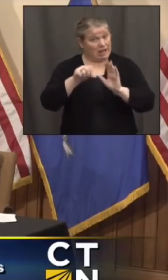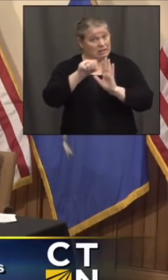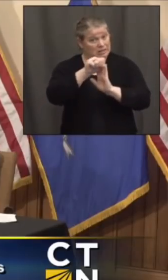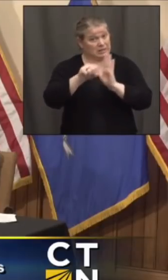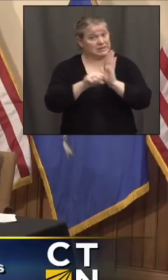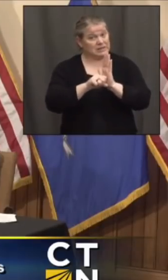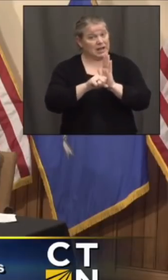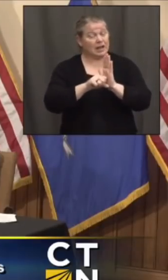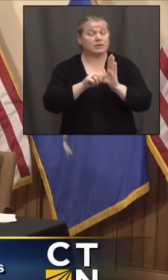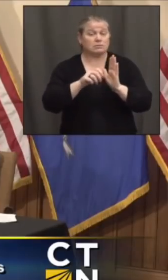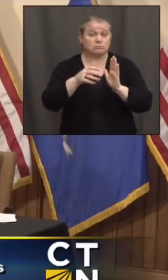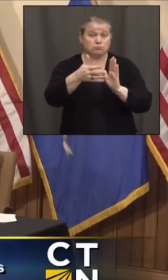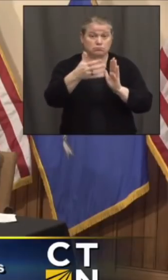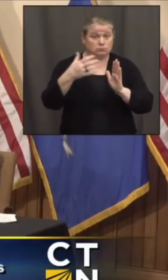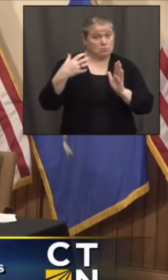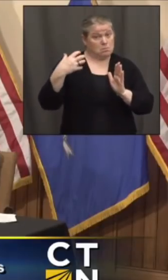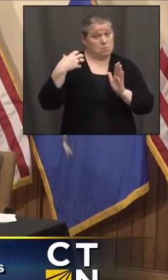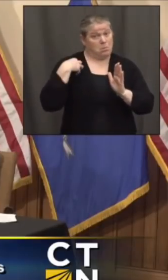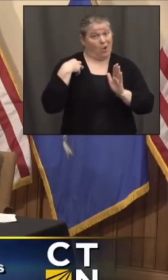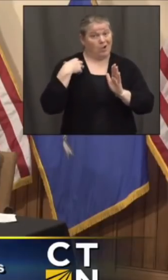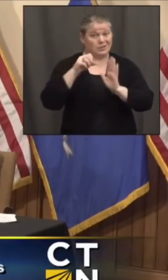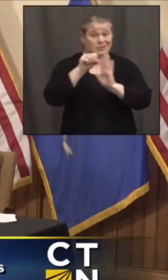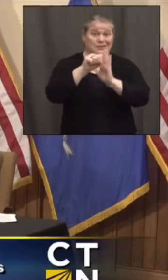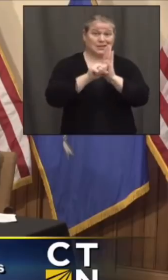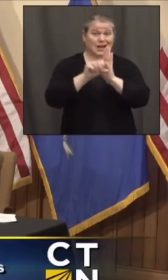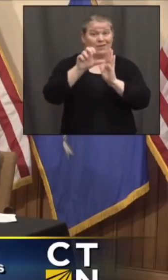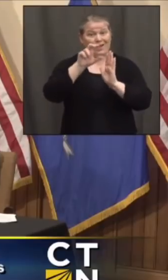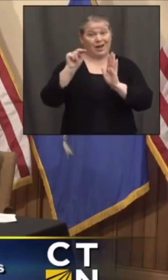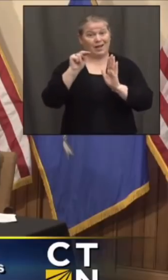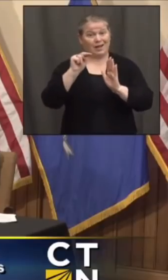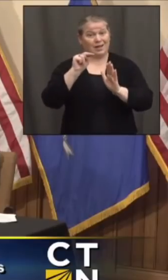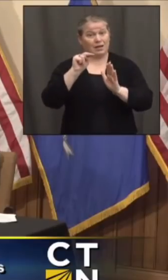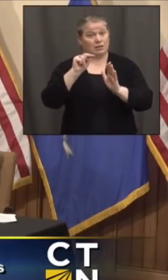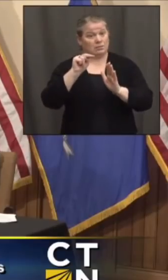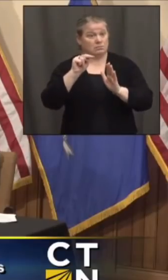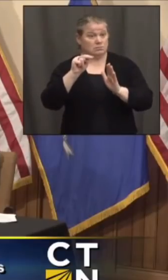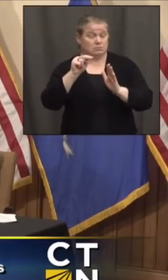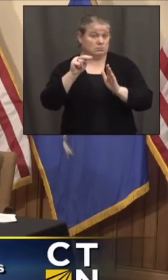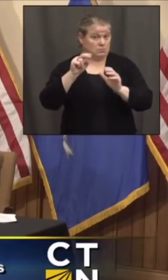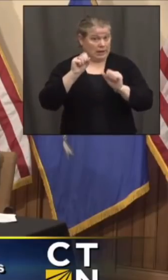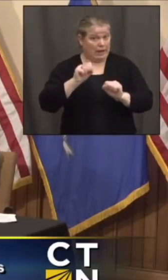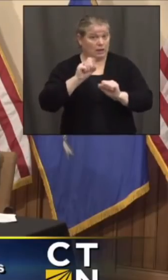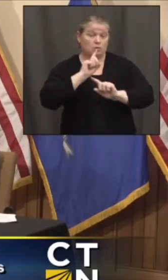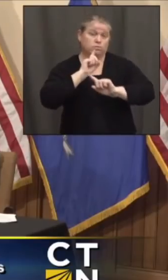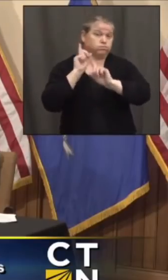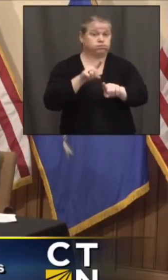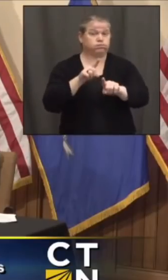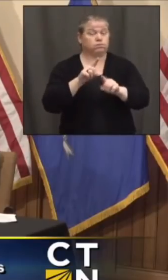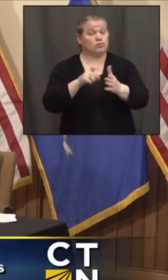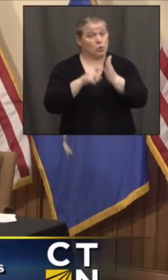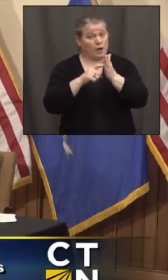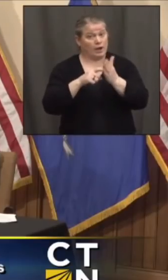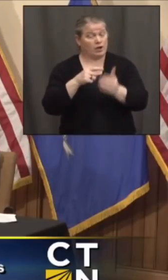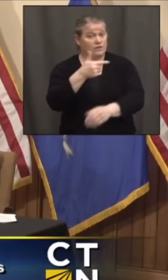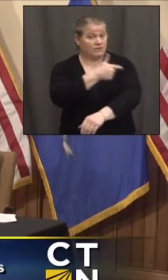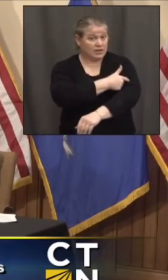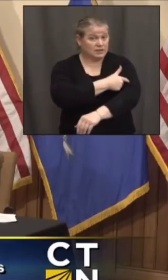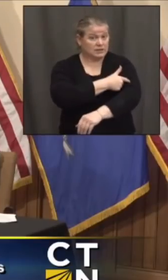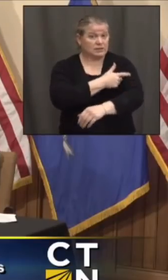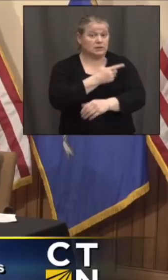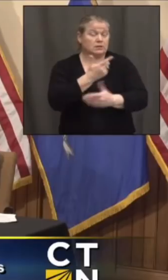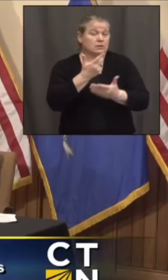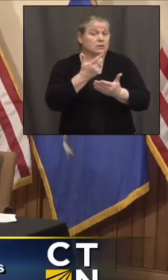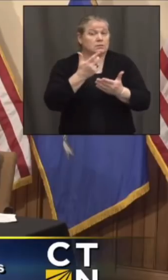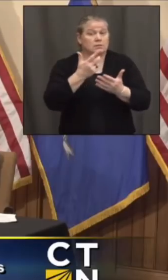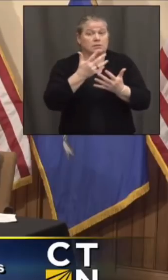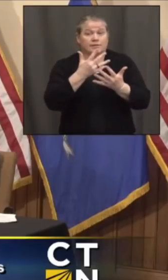vaccinated? Whether they're a corrections officer or a DOT maintainer?